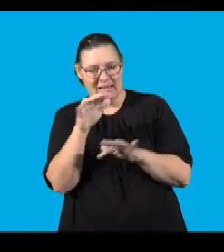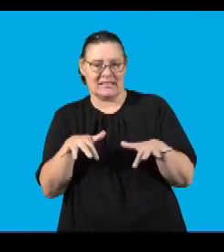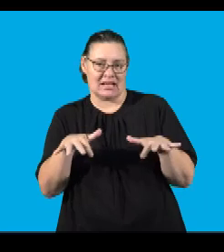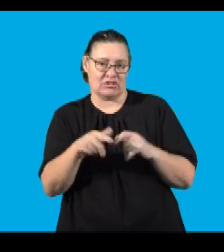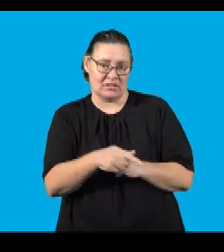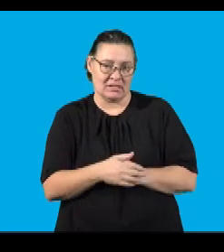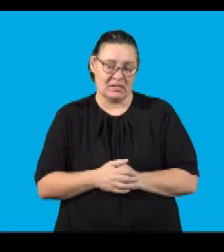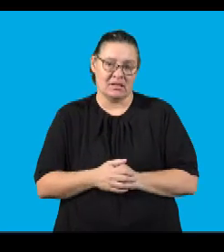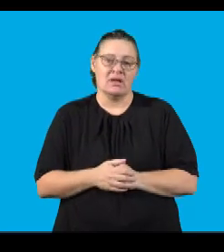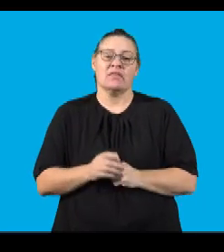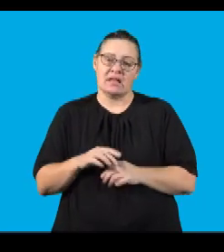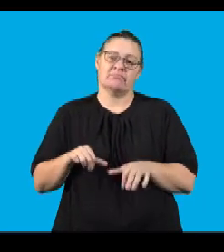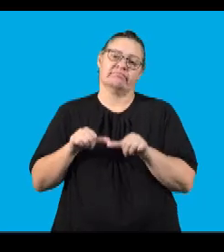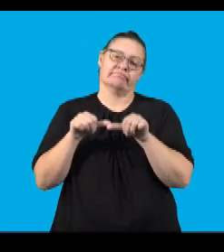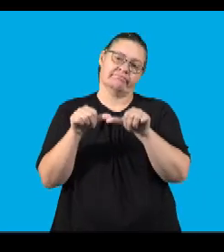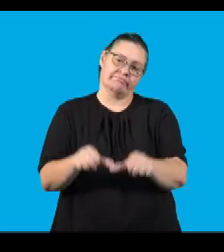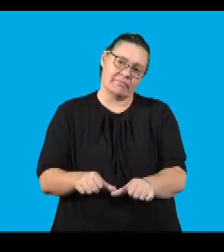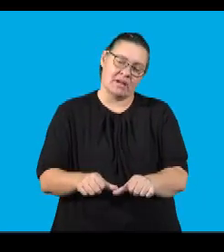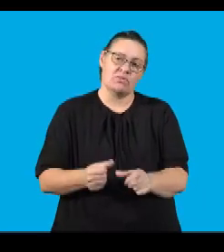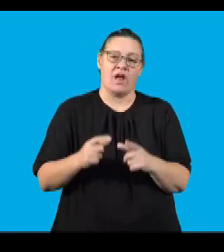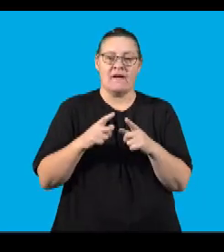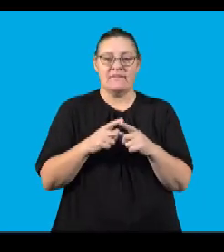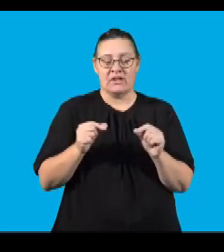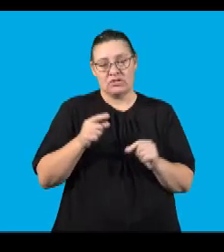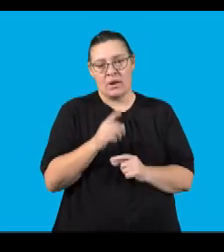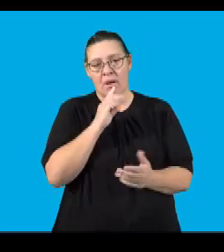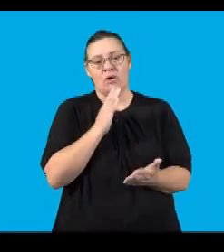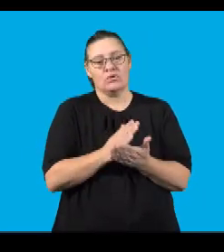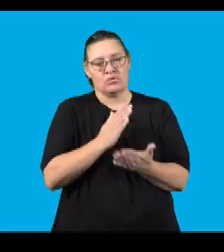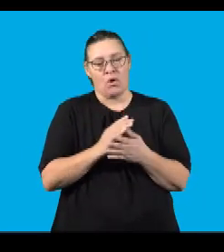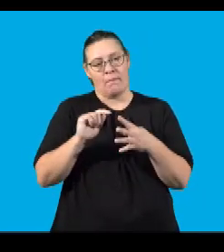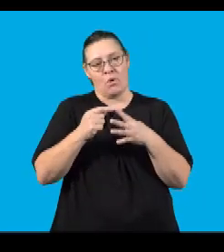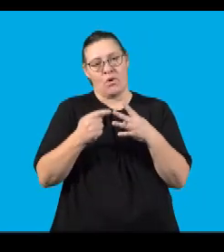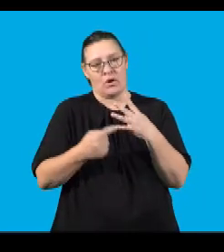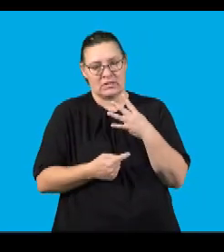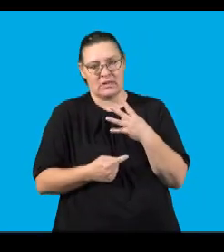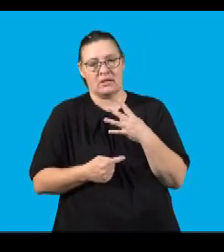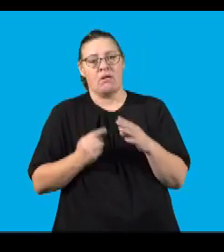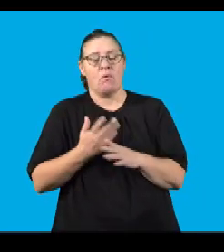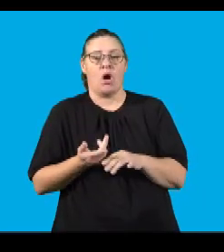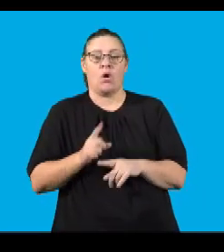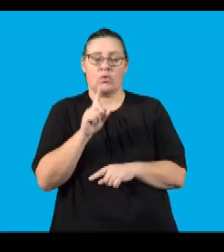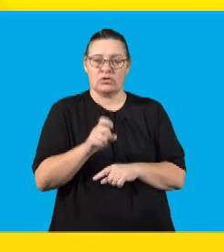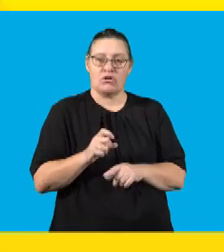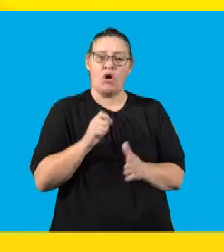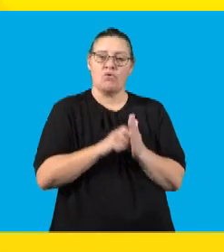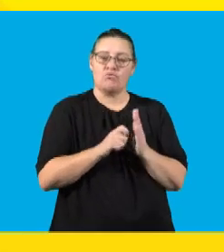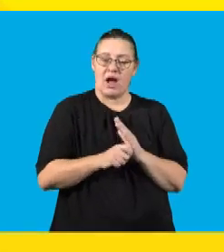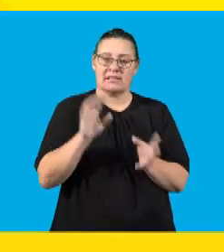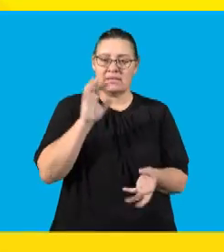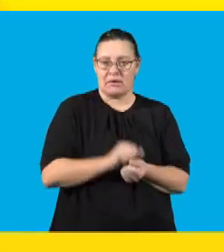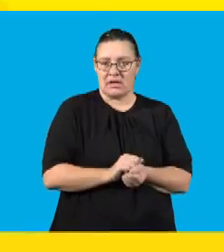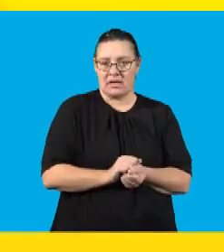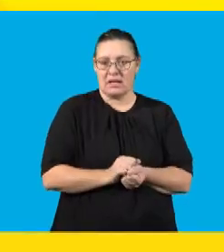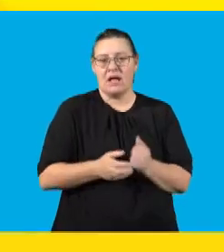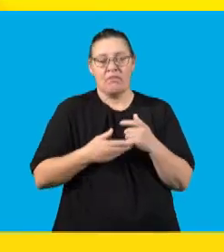the teenager. And this you will continue throughout. When you finish that, make sure that your points focus on the question, write your